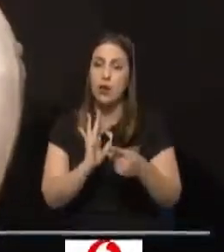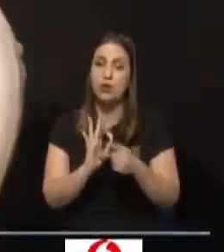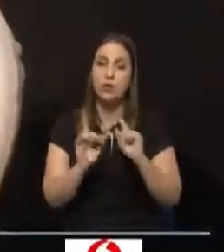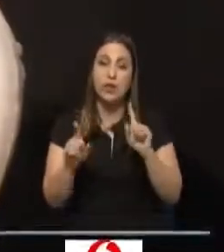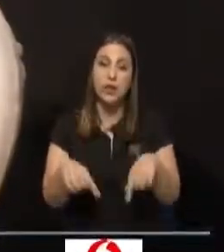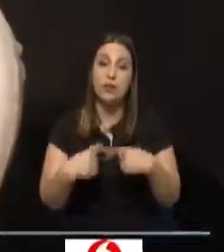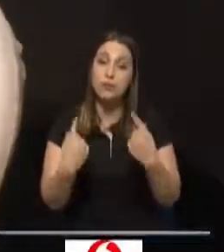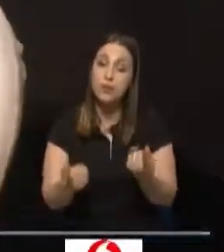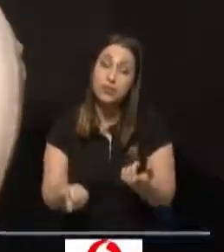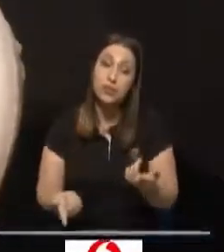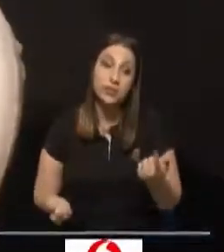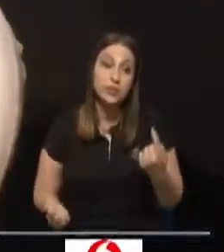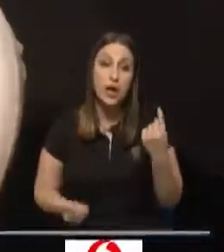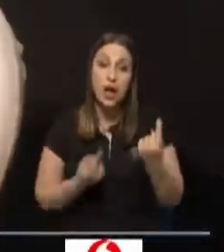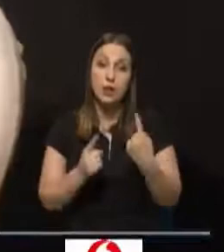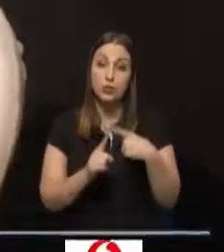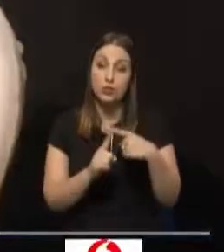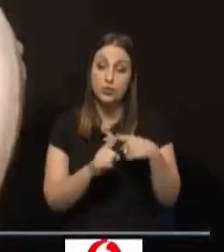duly informed.